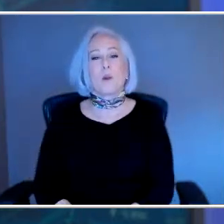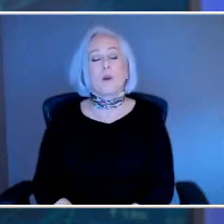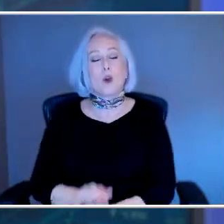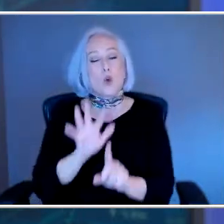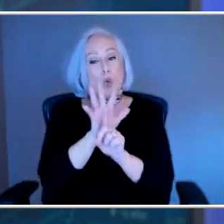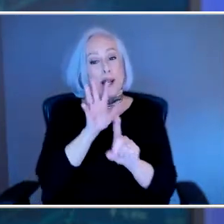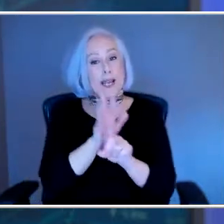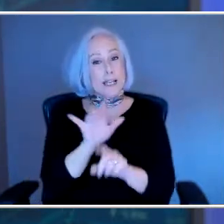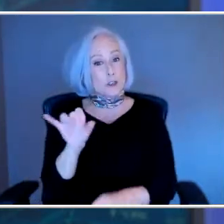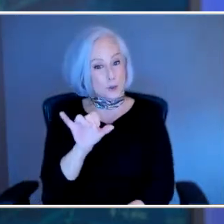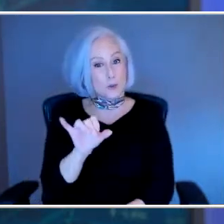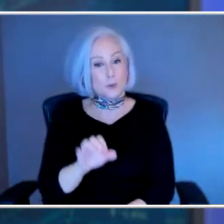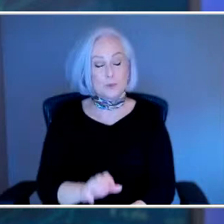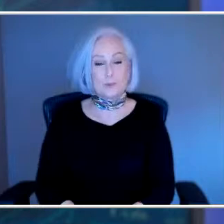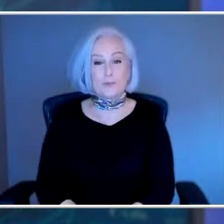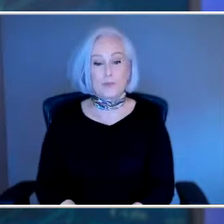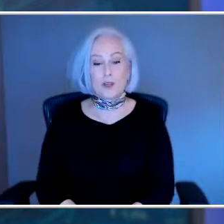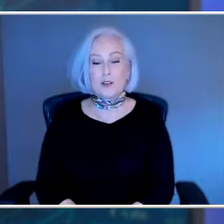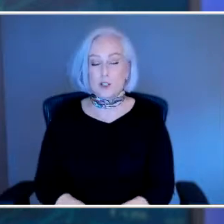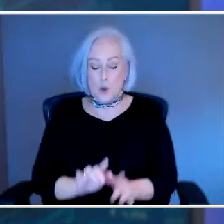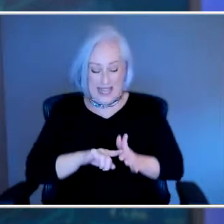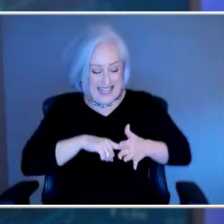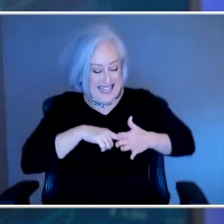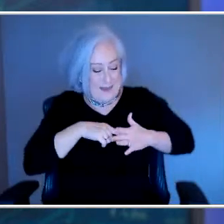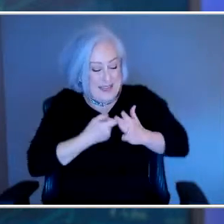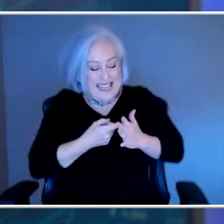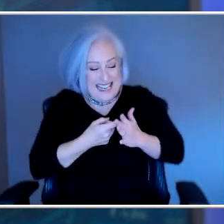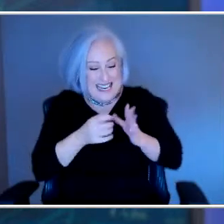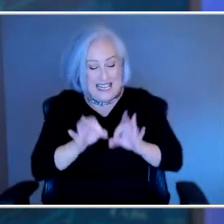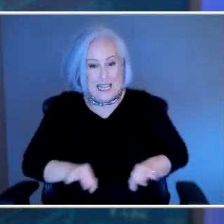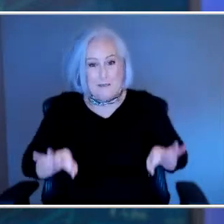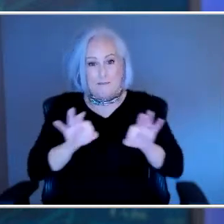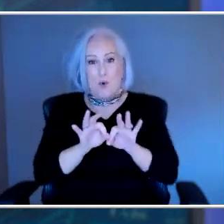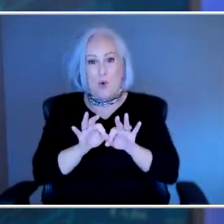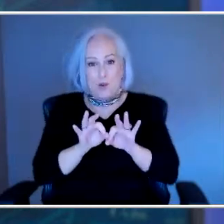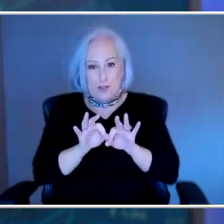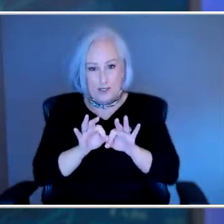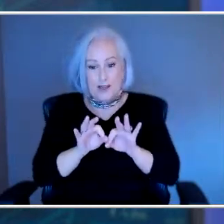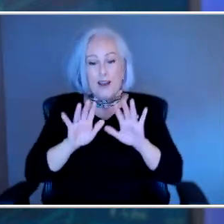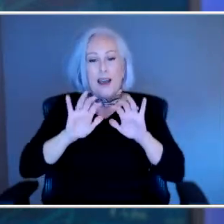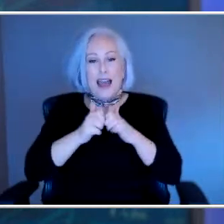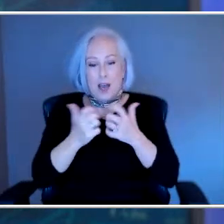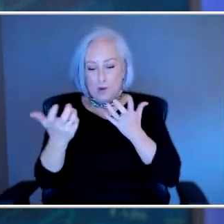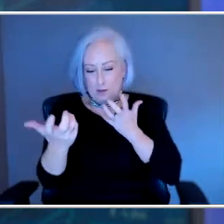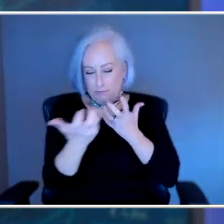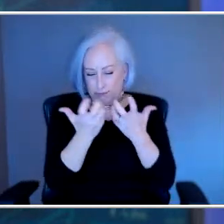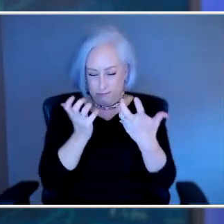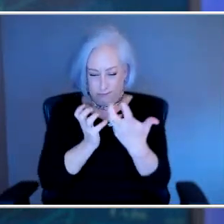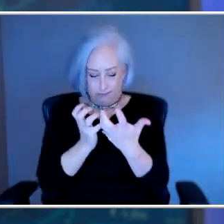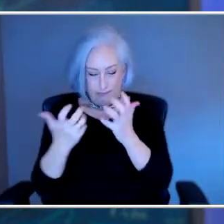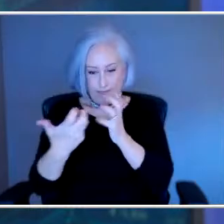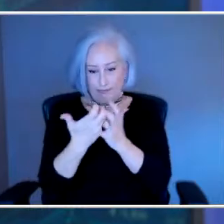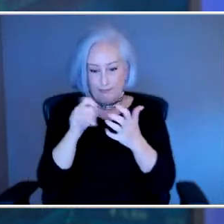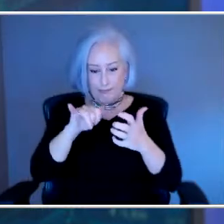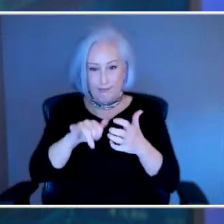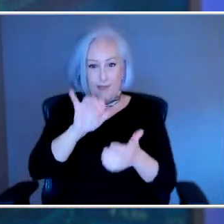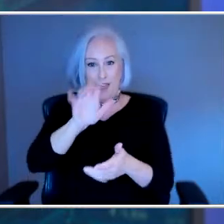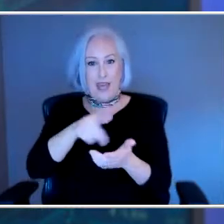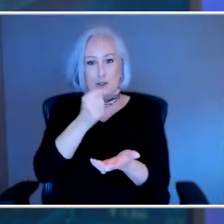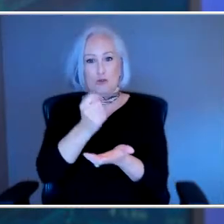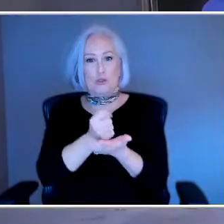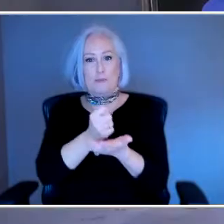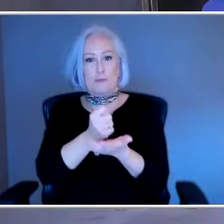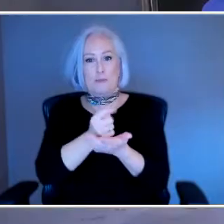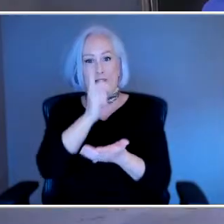how we put everything together lock and key perfectly. And that has just shown to have really great outcomes for